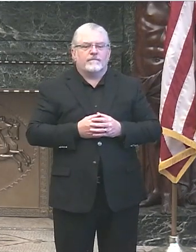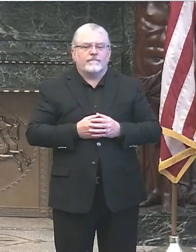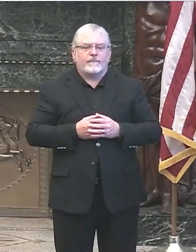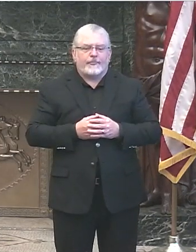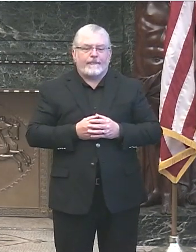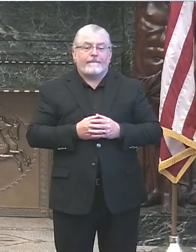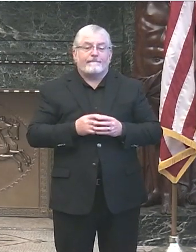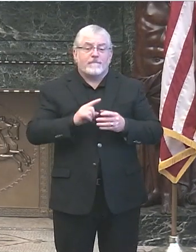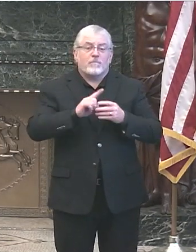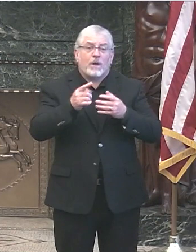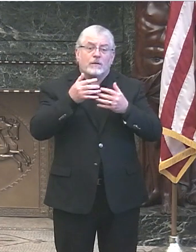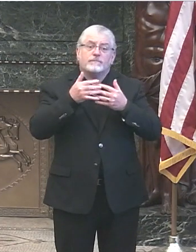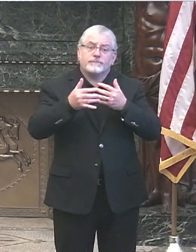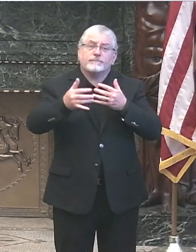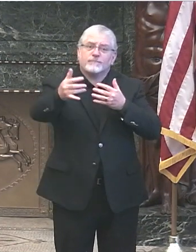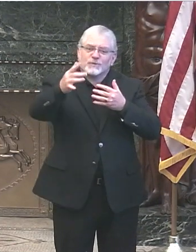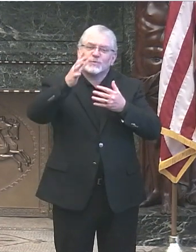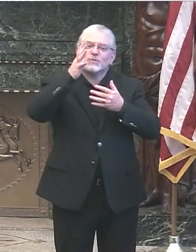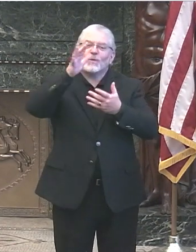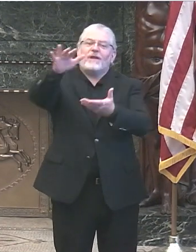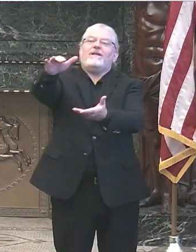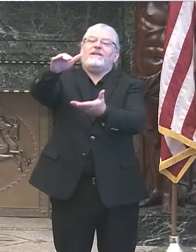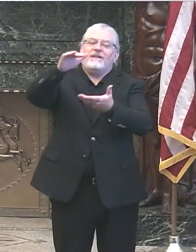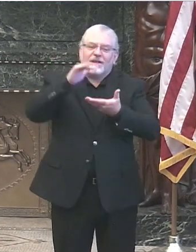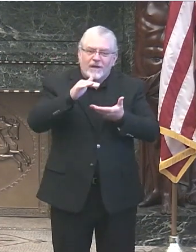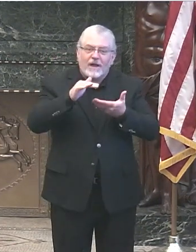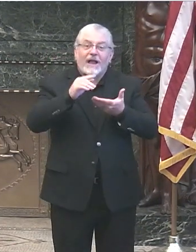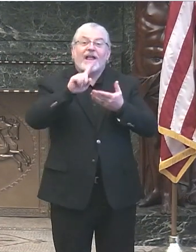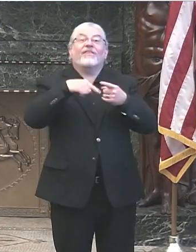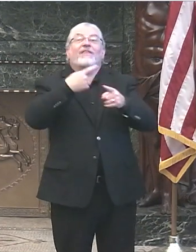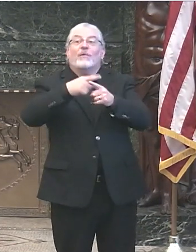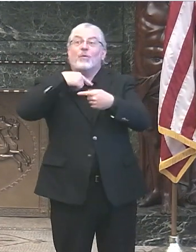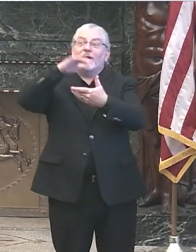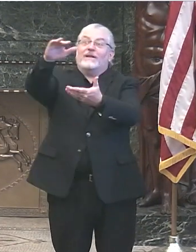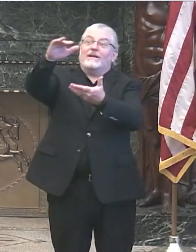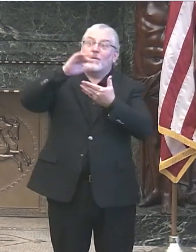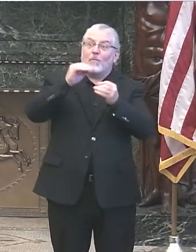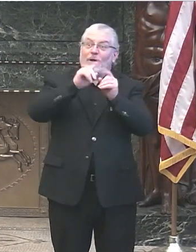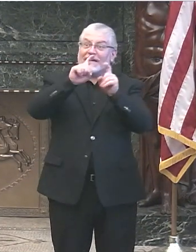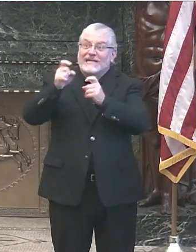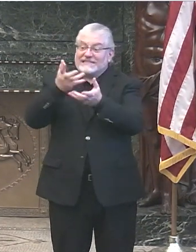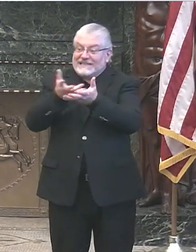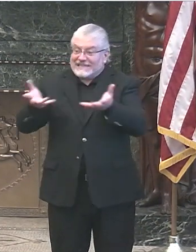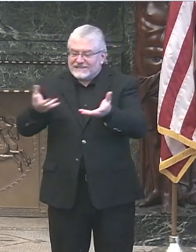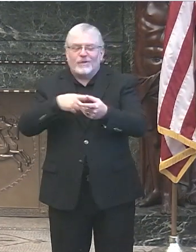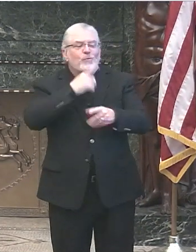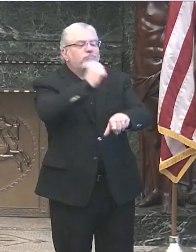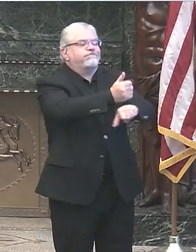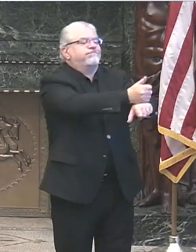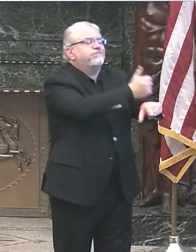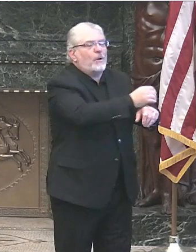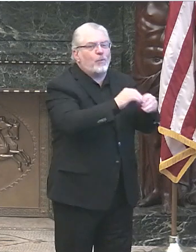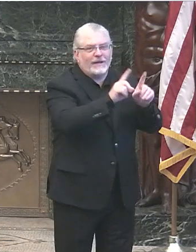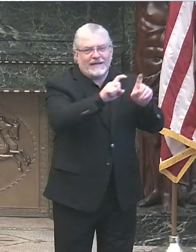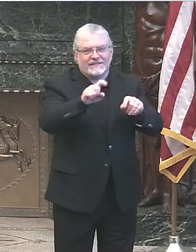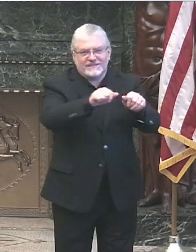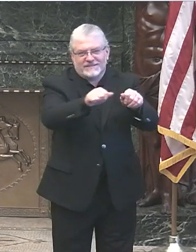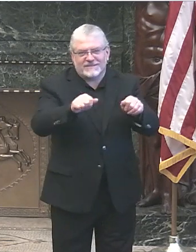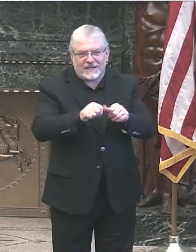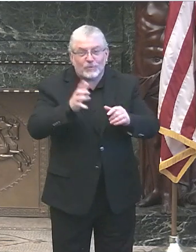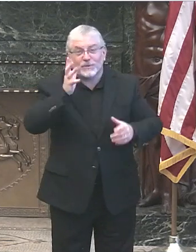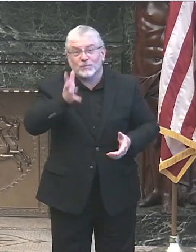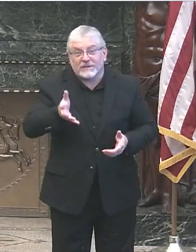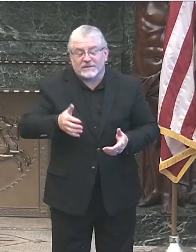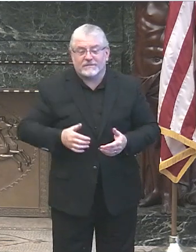citywide. But at the moment, I feel like we have adequate coverage given the limitations on the total tests we can do.